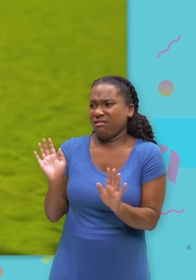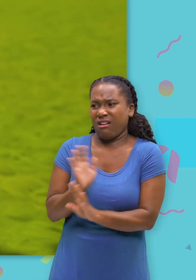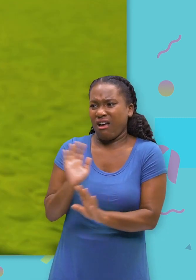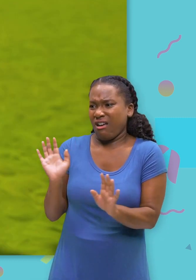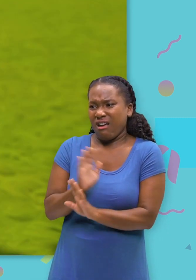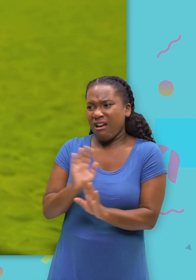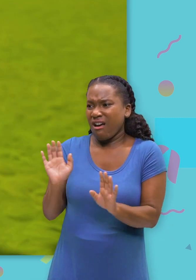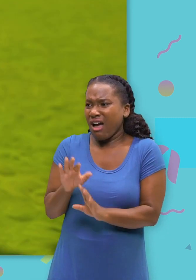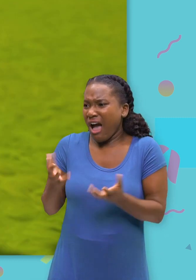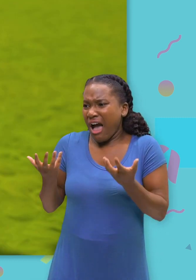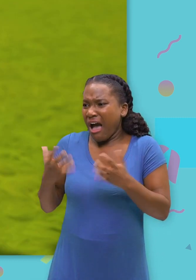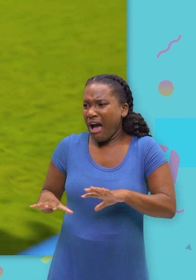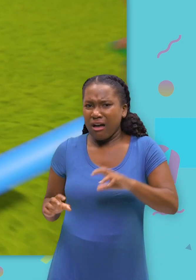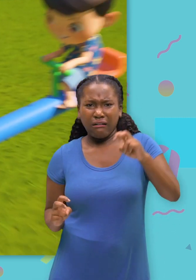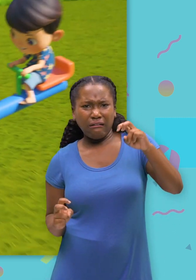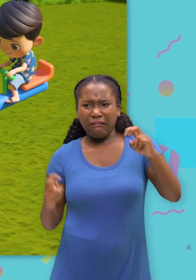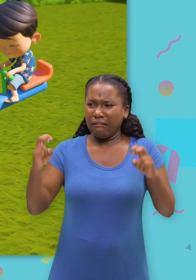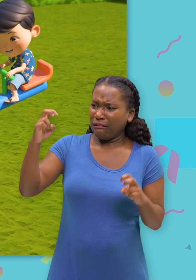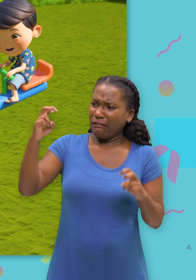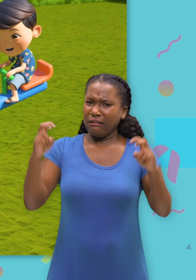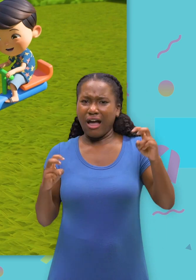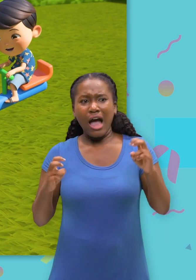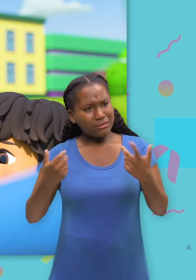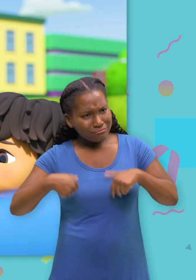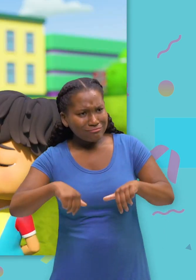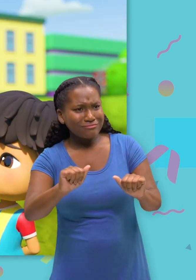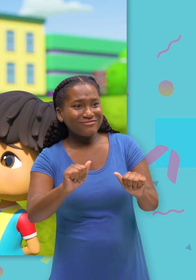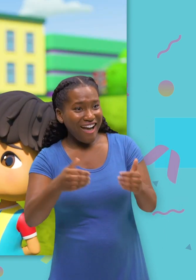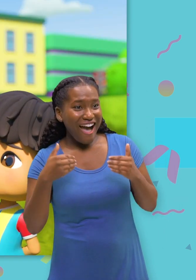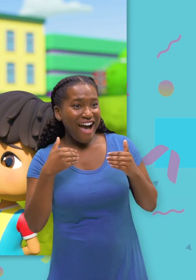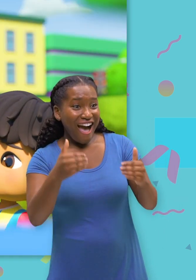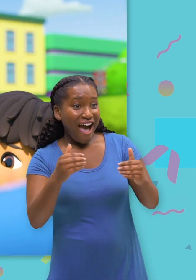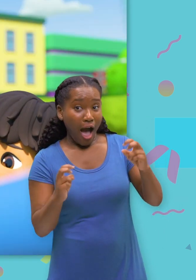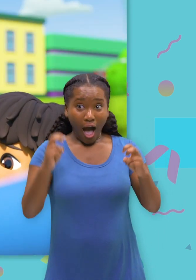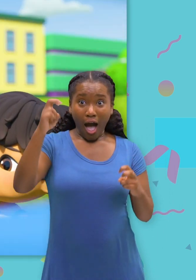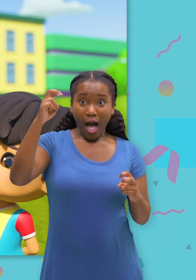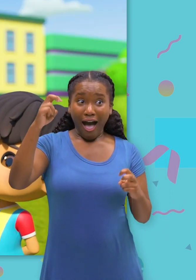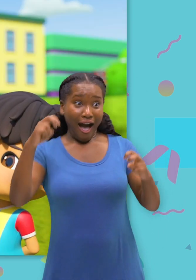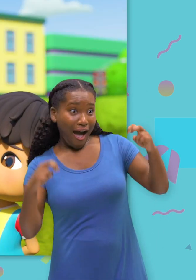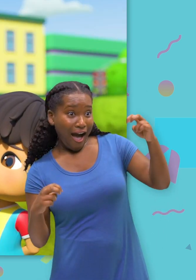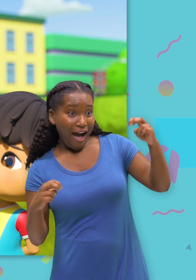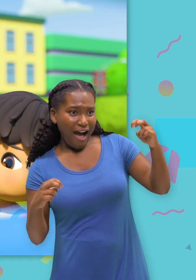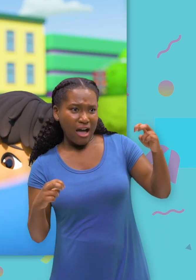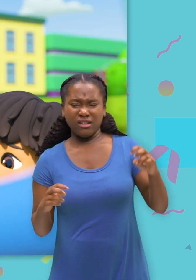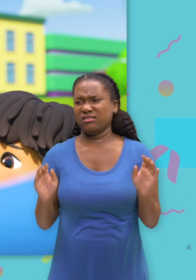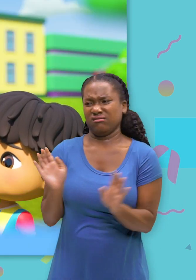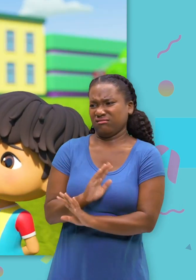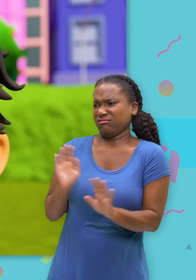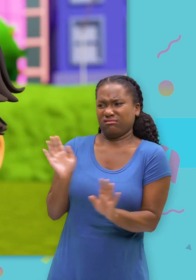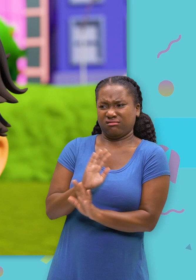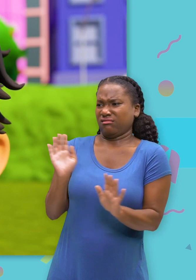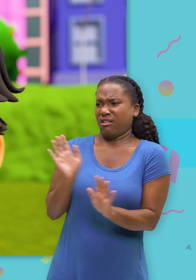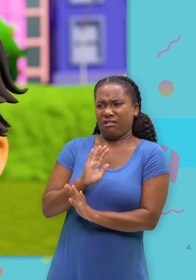No, no, no, I don't want to ride the seesaw. Try it out, you can go high up or